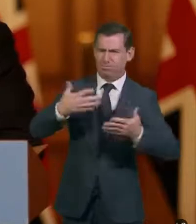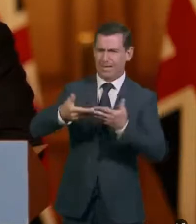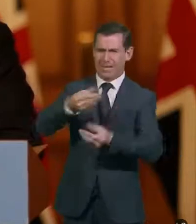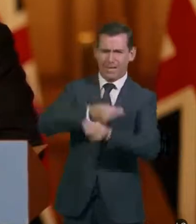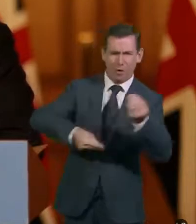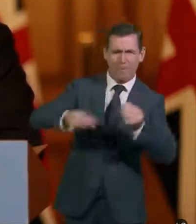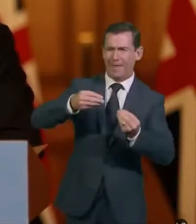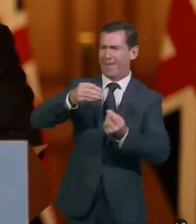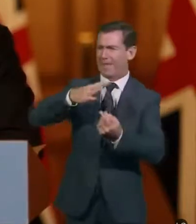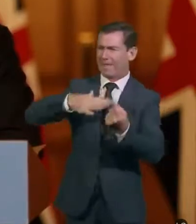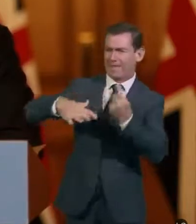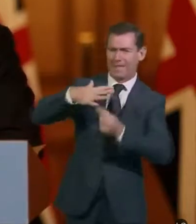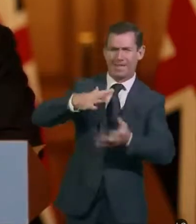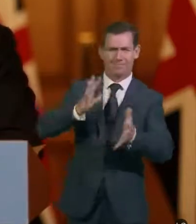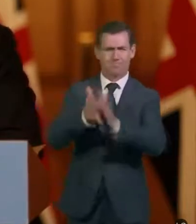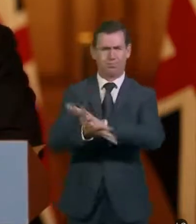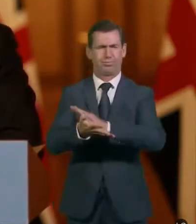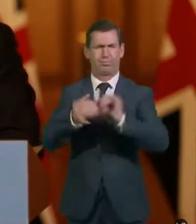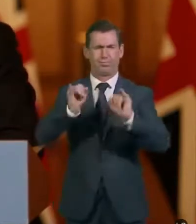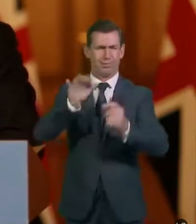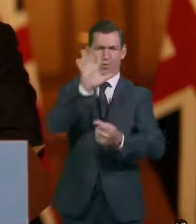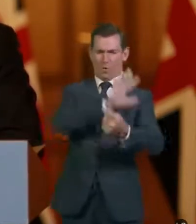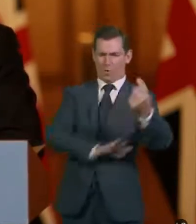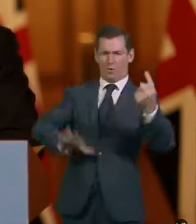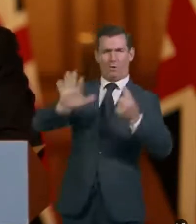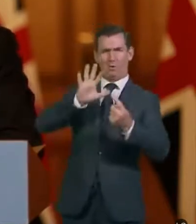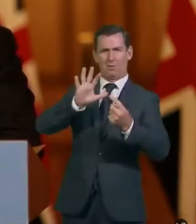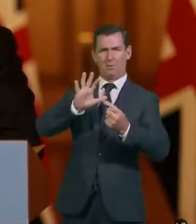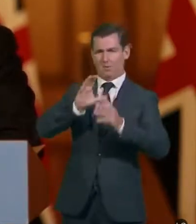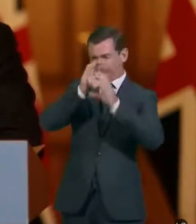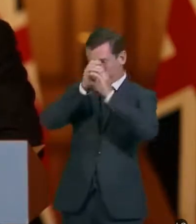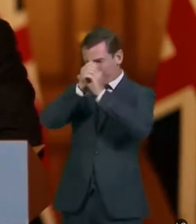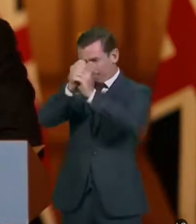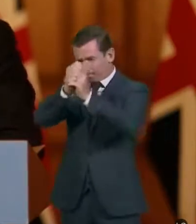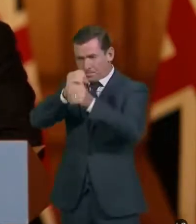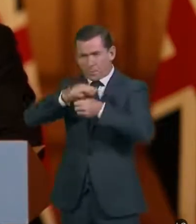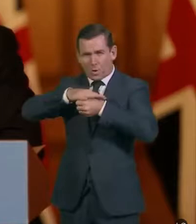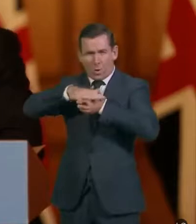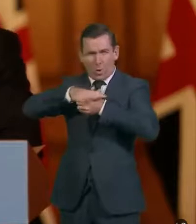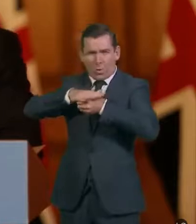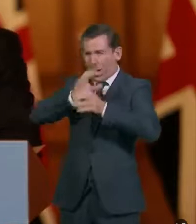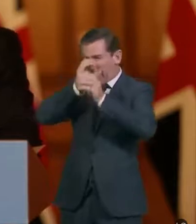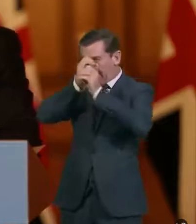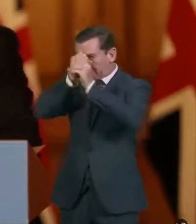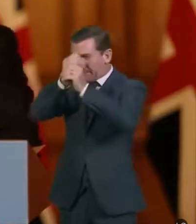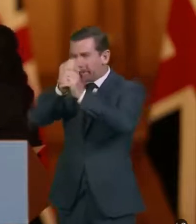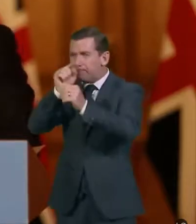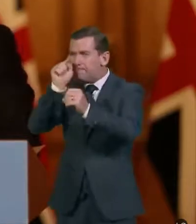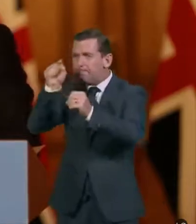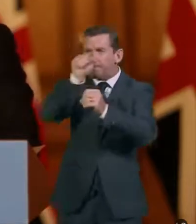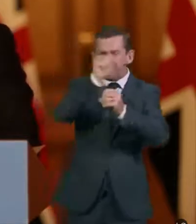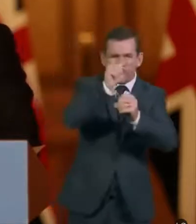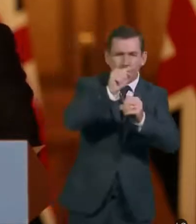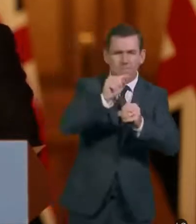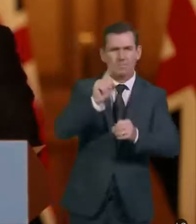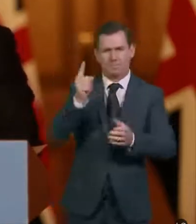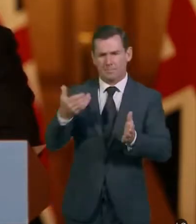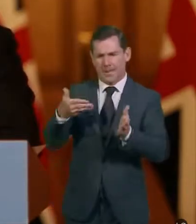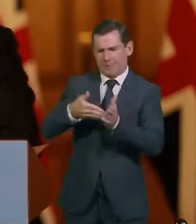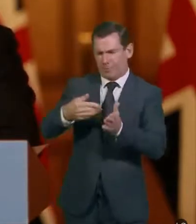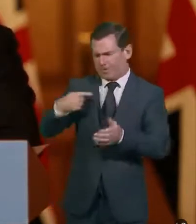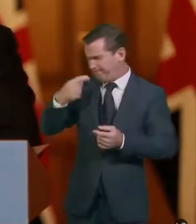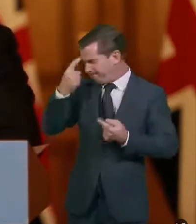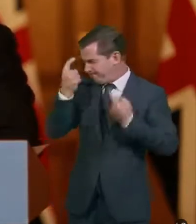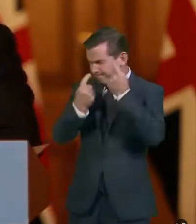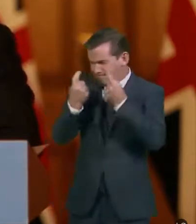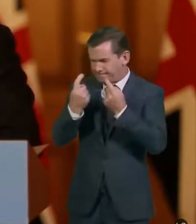Alongside our local strategy, we've been working throughout to find other ways to suppress this virus. We're backing our